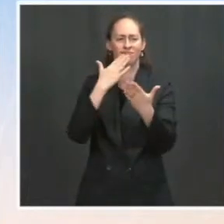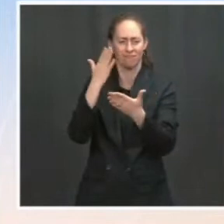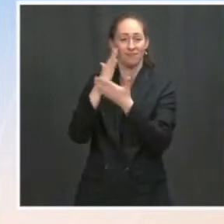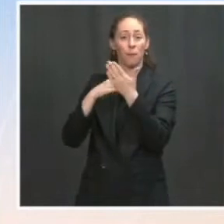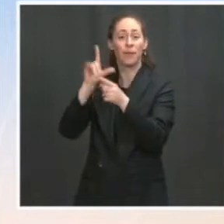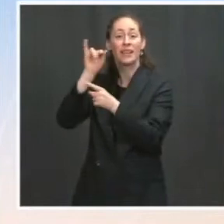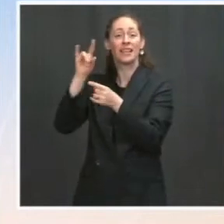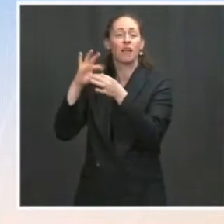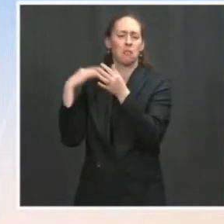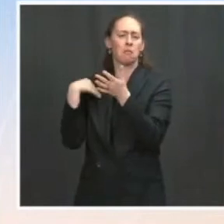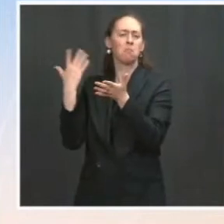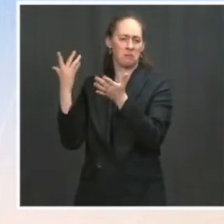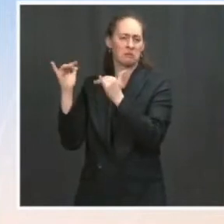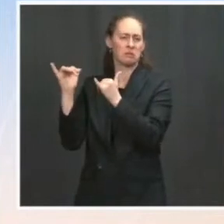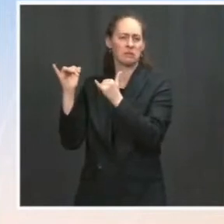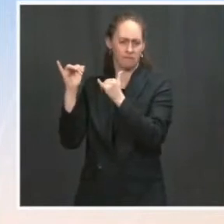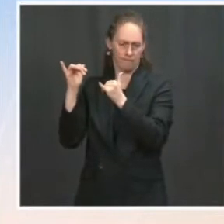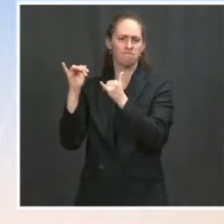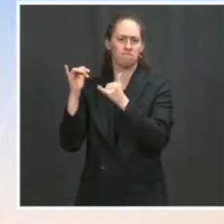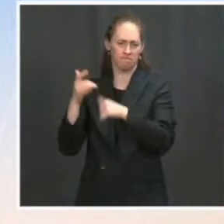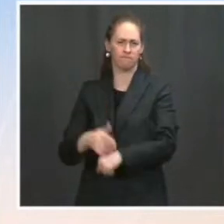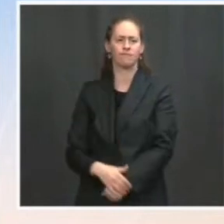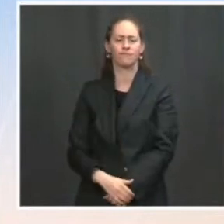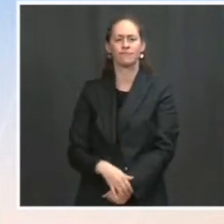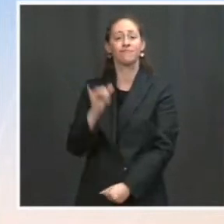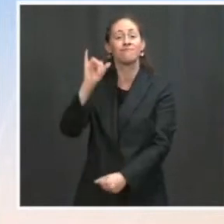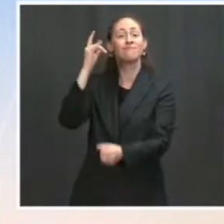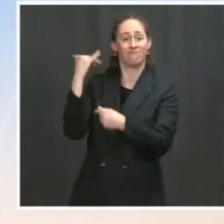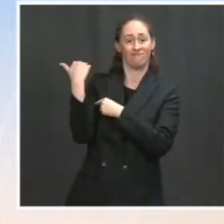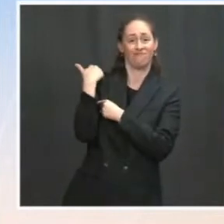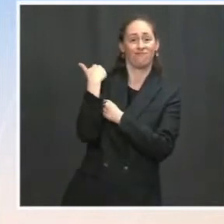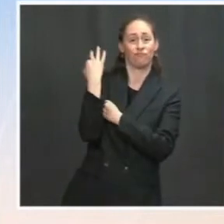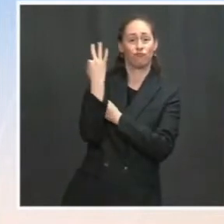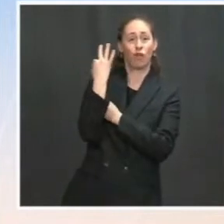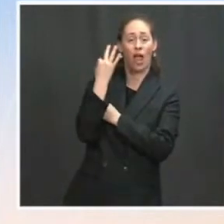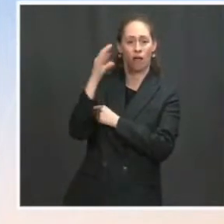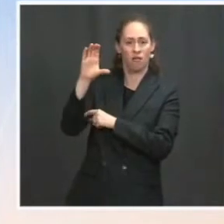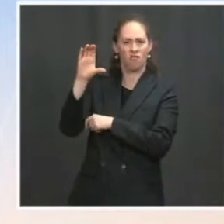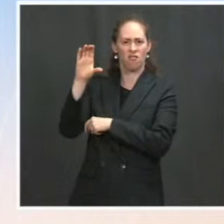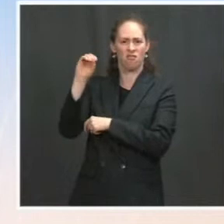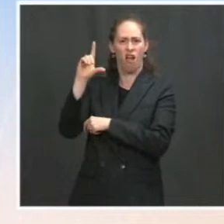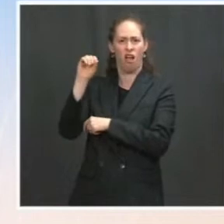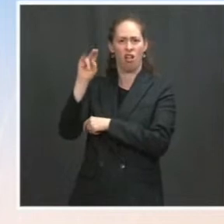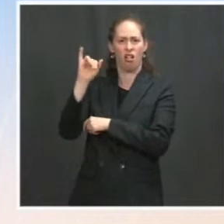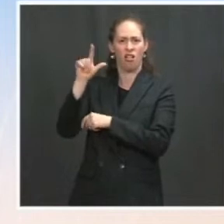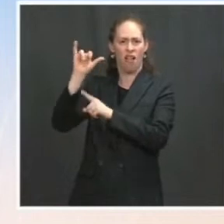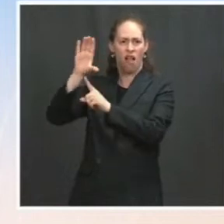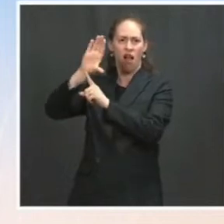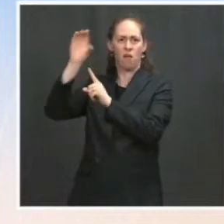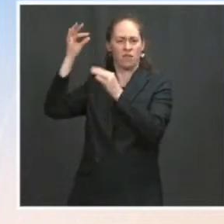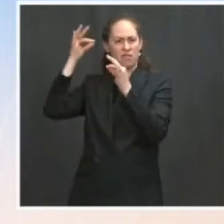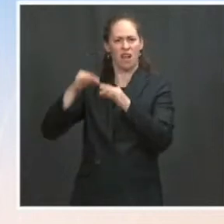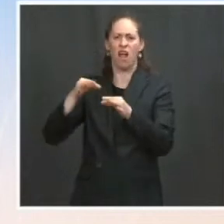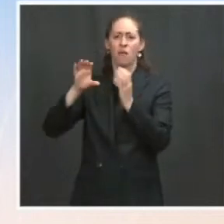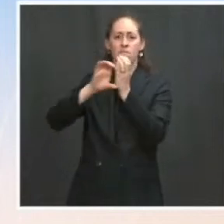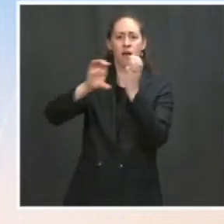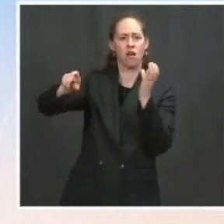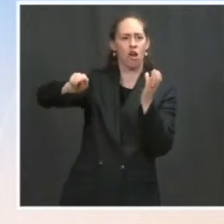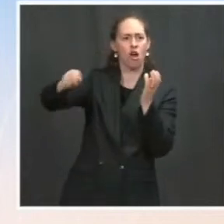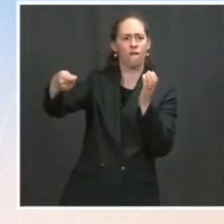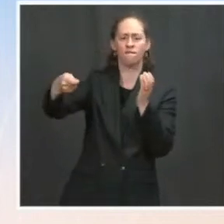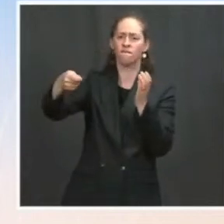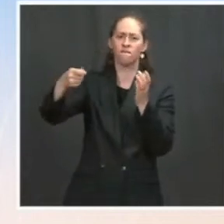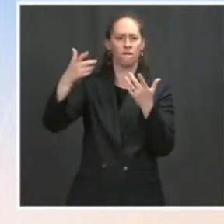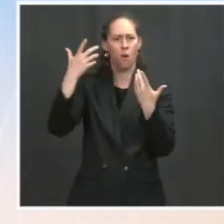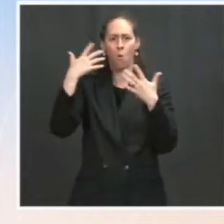pipeline operations as a precautionary measure to ensure ransomware would not spread to its sensitive operational networks.